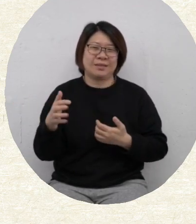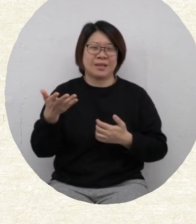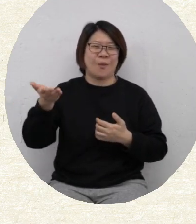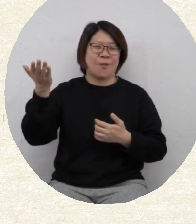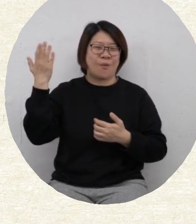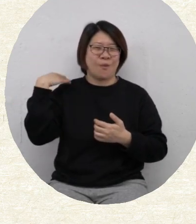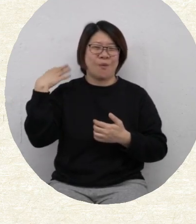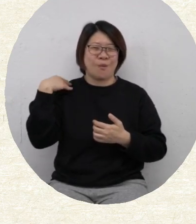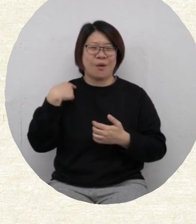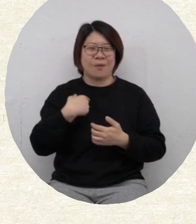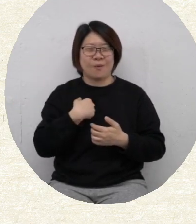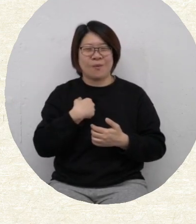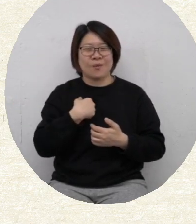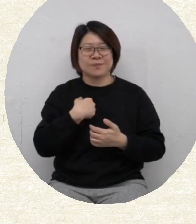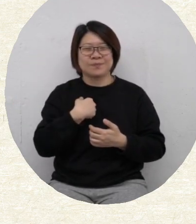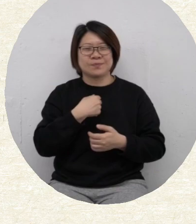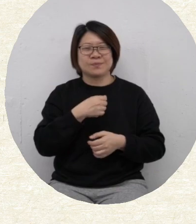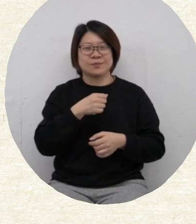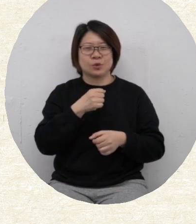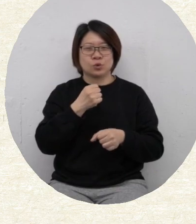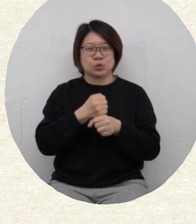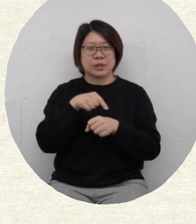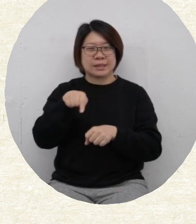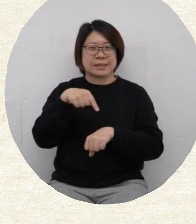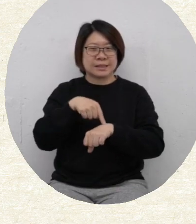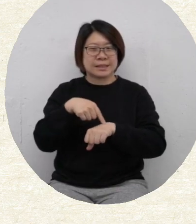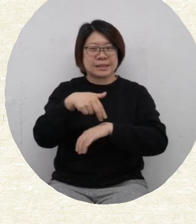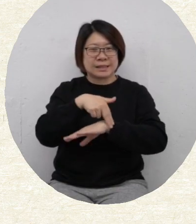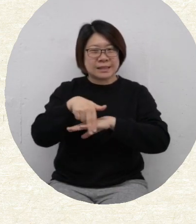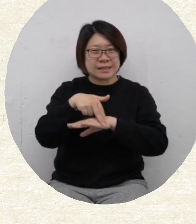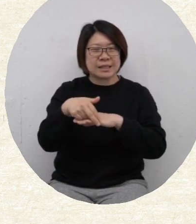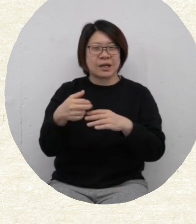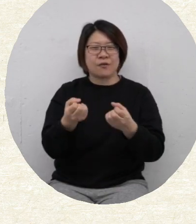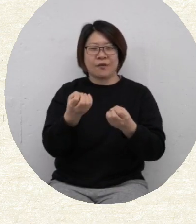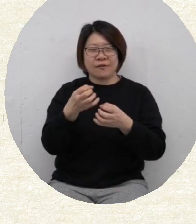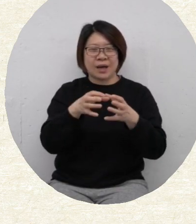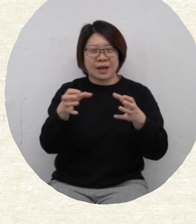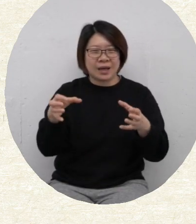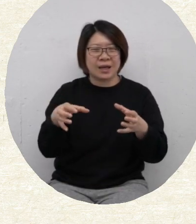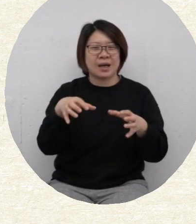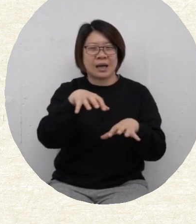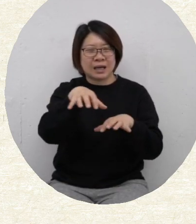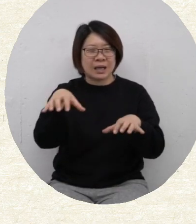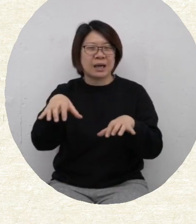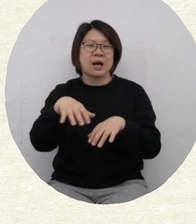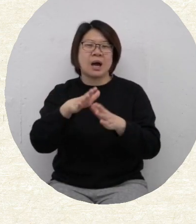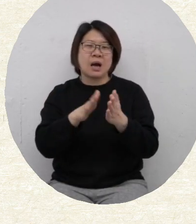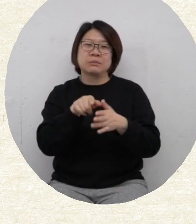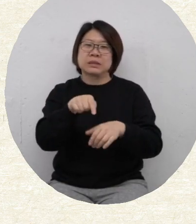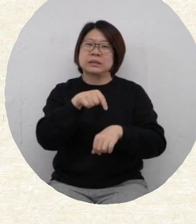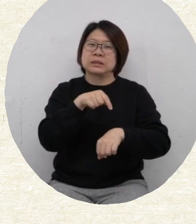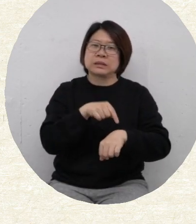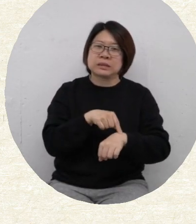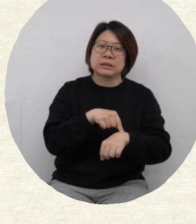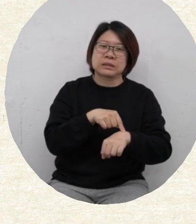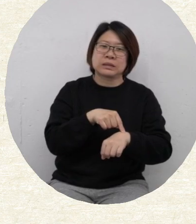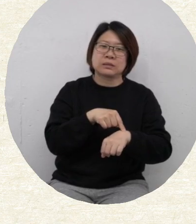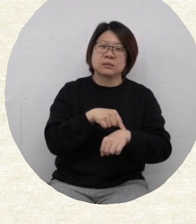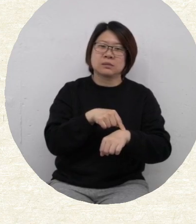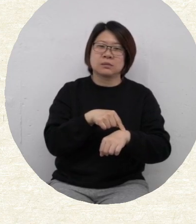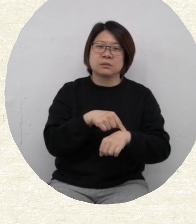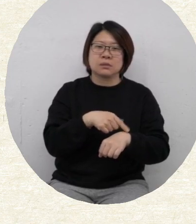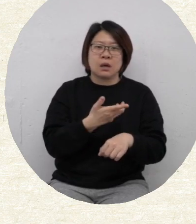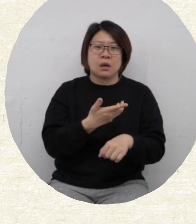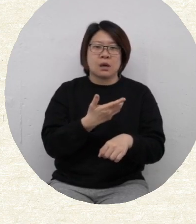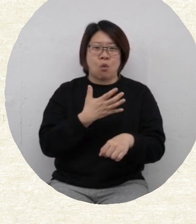and it's always just changing, and that's where everything happens. I do have a bigger studio